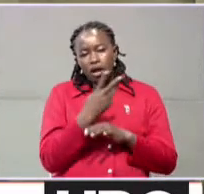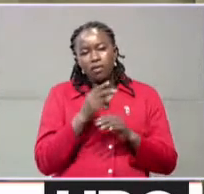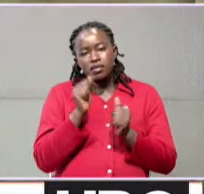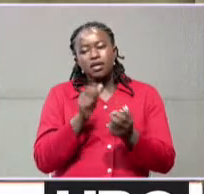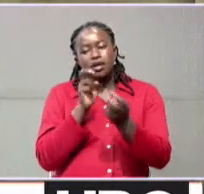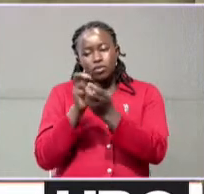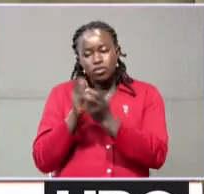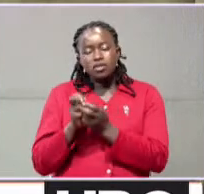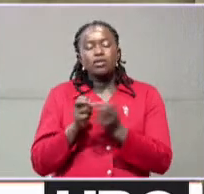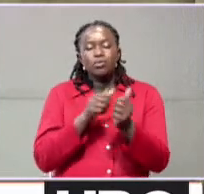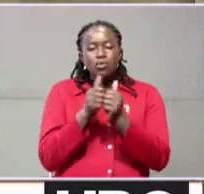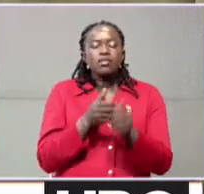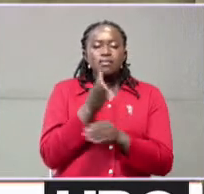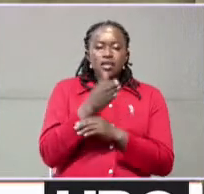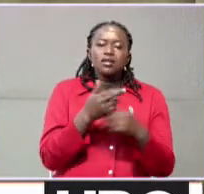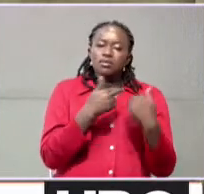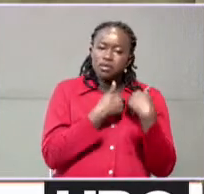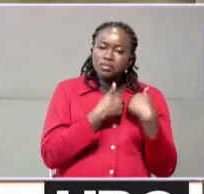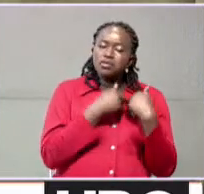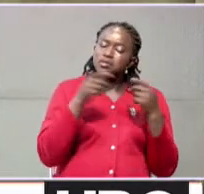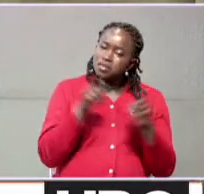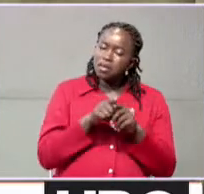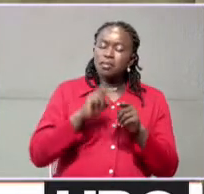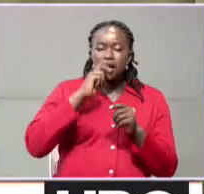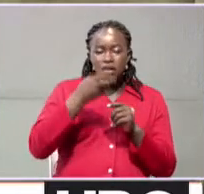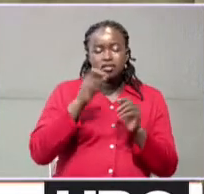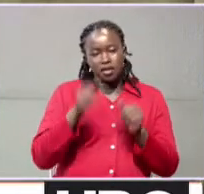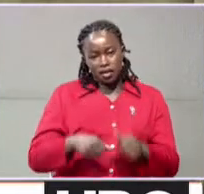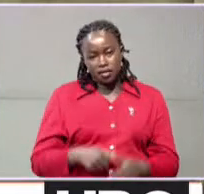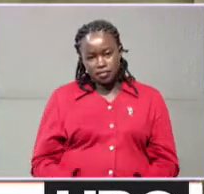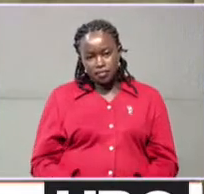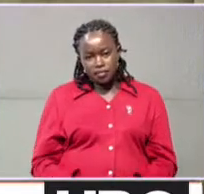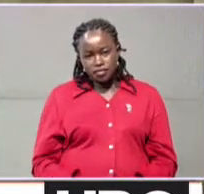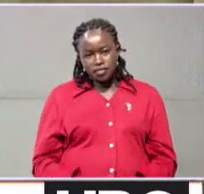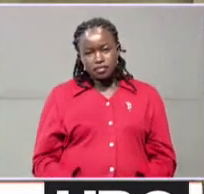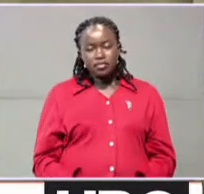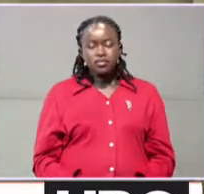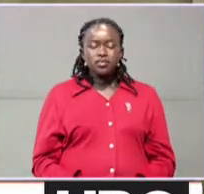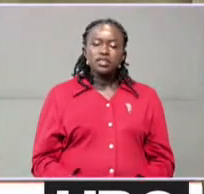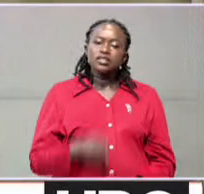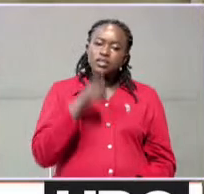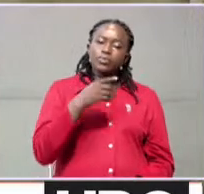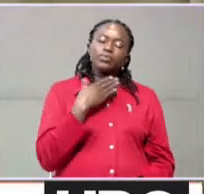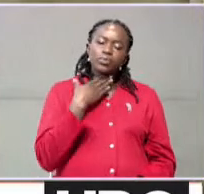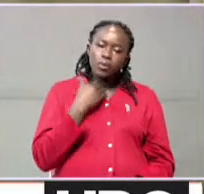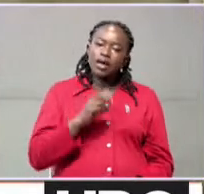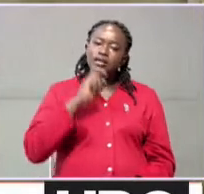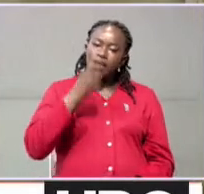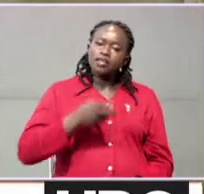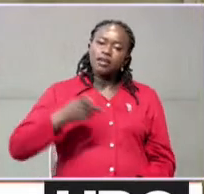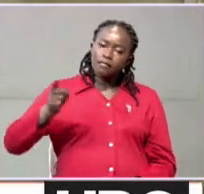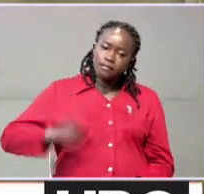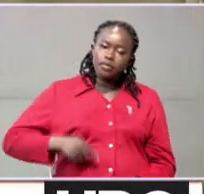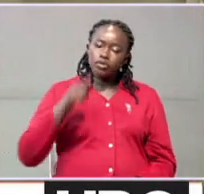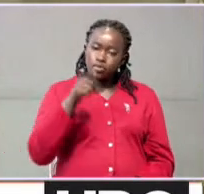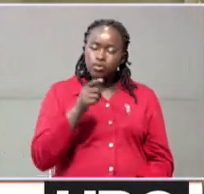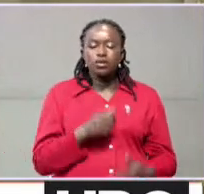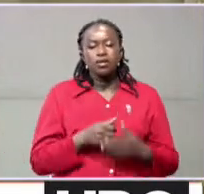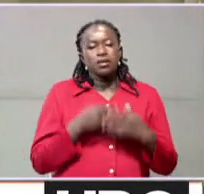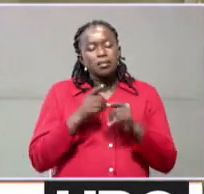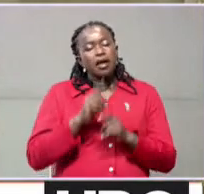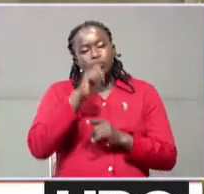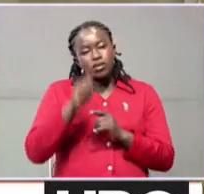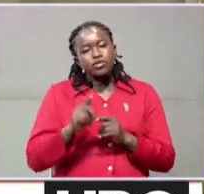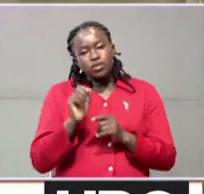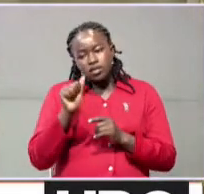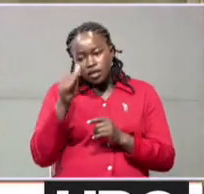responsible and she would have answered here now you want a satisfactory answer when a question she needs to go and